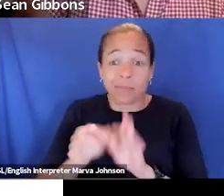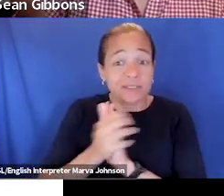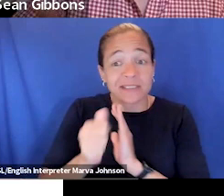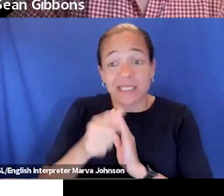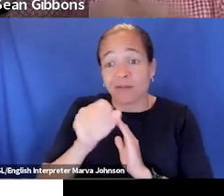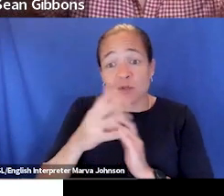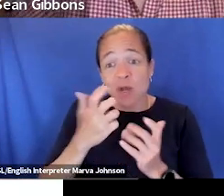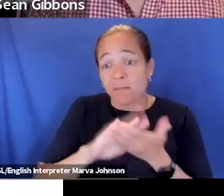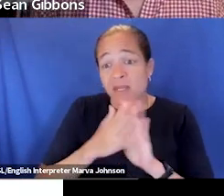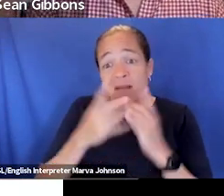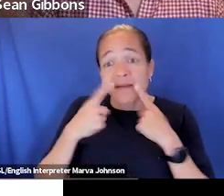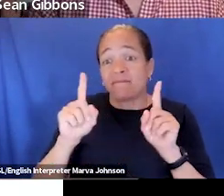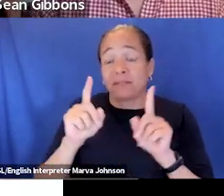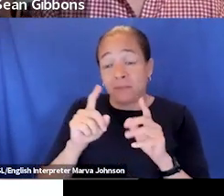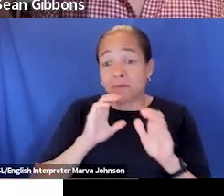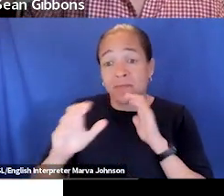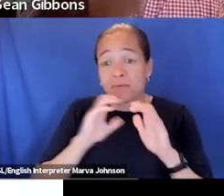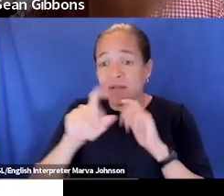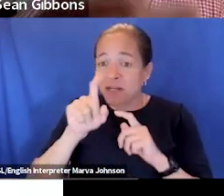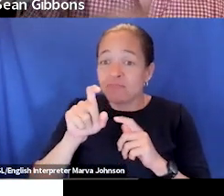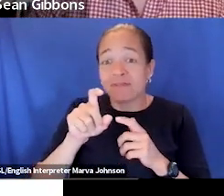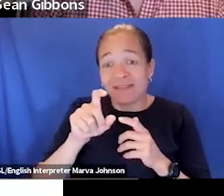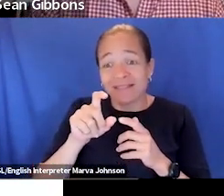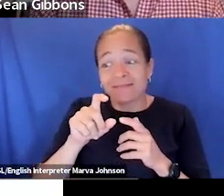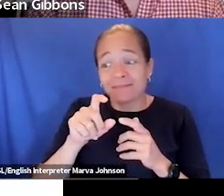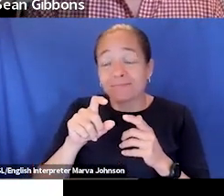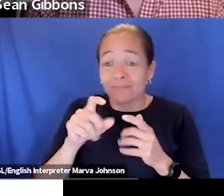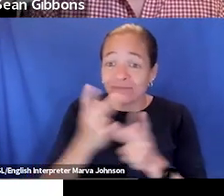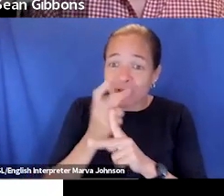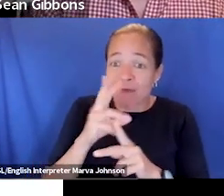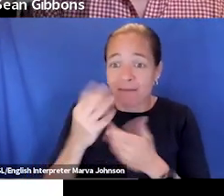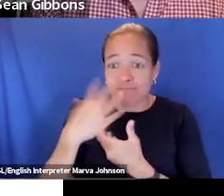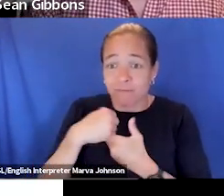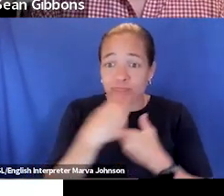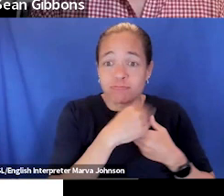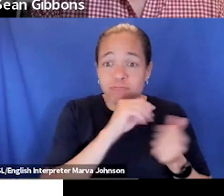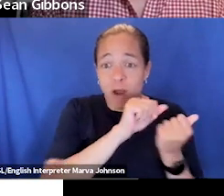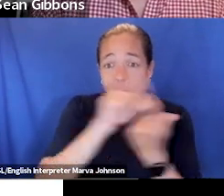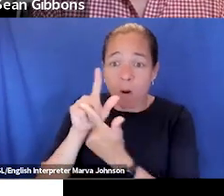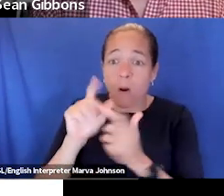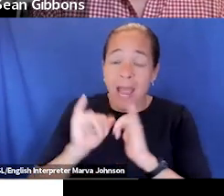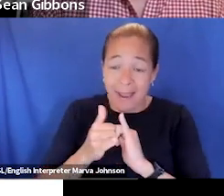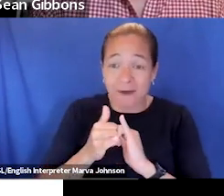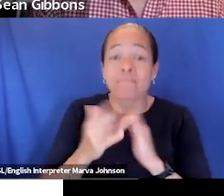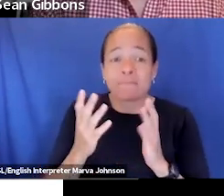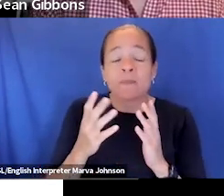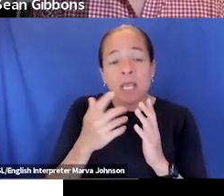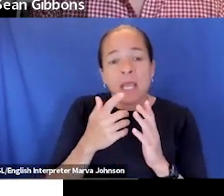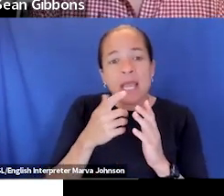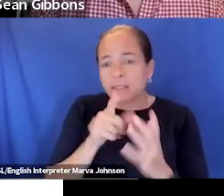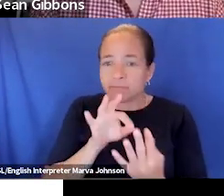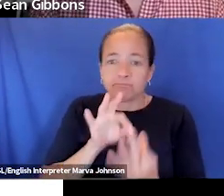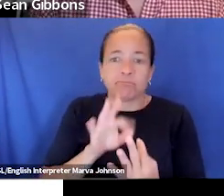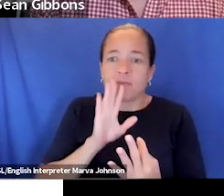as a communicator, you need to find ways to include everyone. Bunch of things you can do here to ensure that the communications you're developing and distributing,